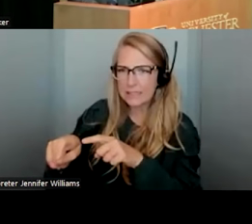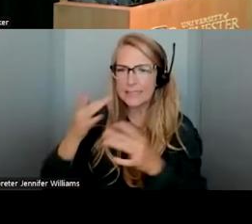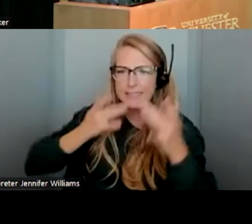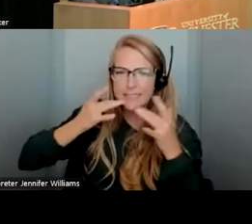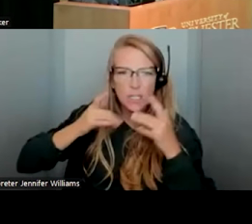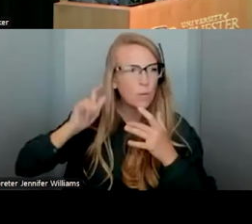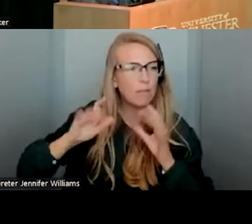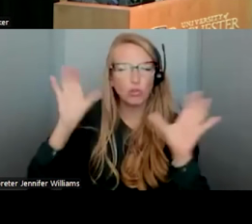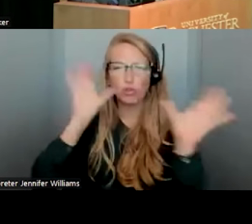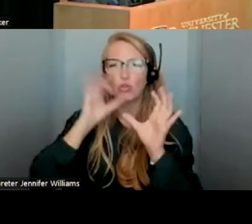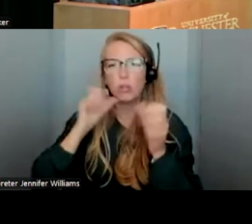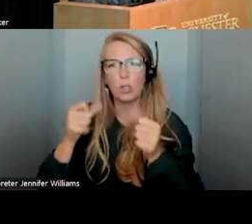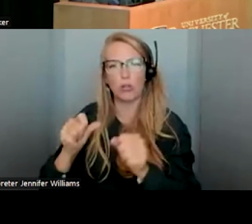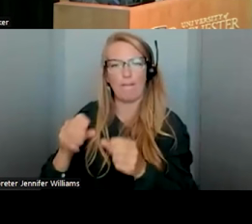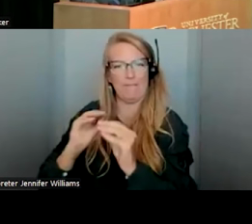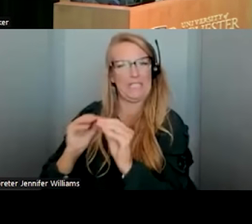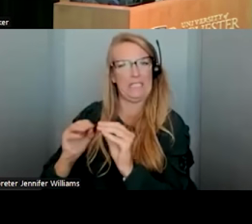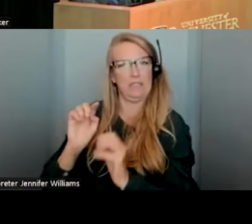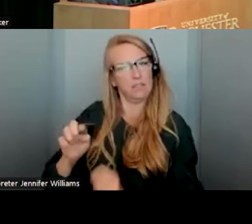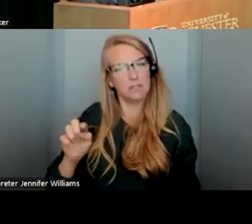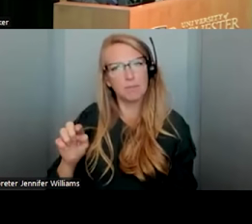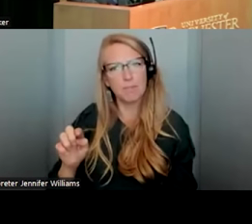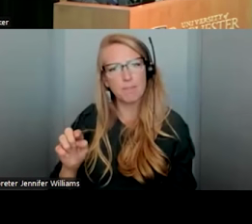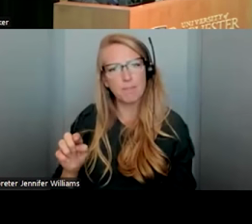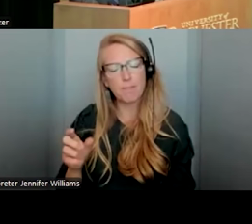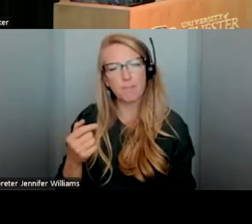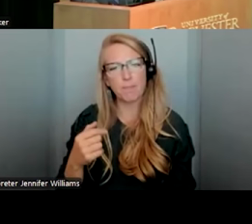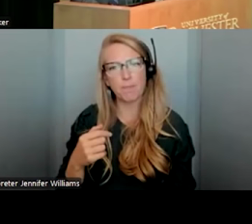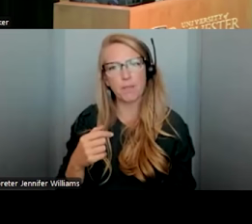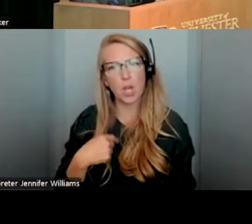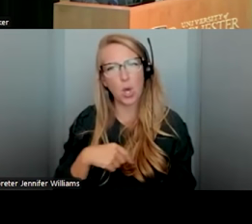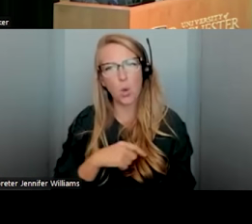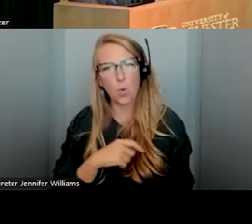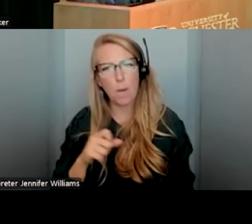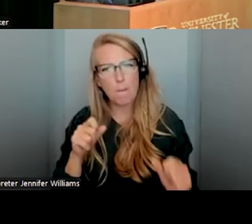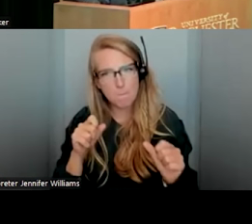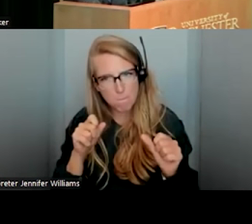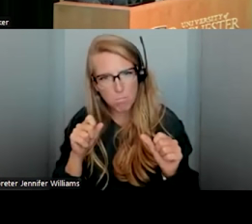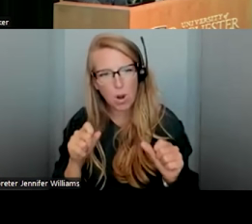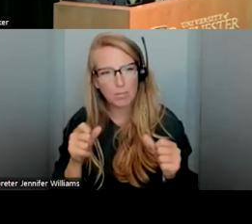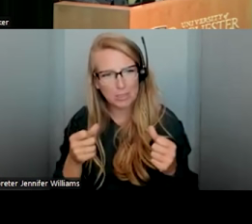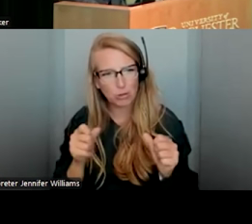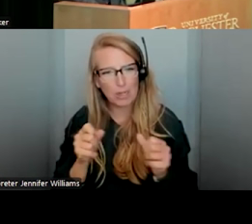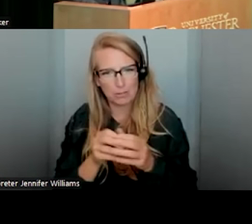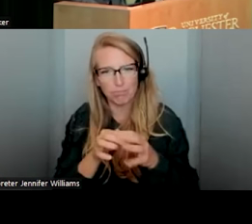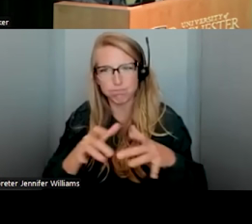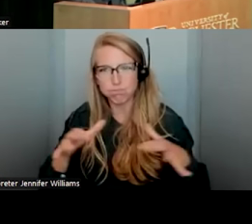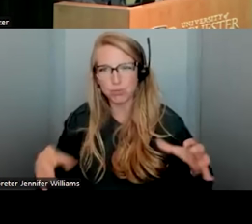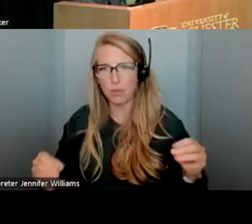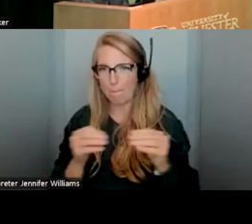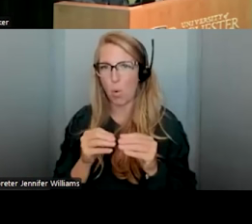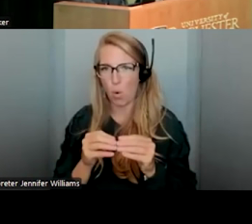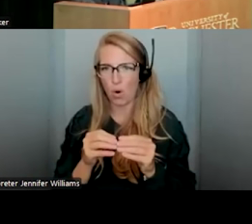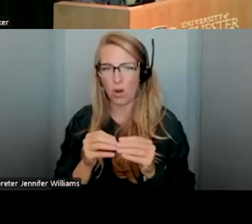it. And we are probably going to do more and more. And part of it is related to how we worked